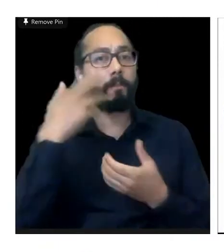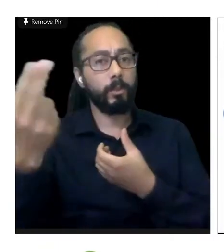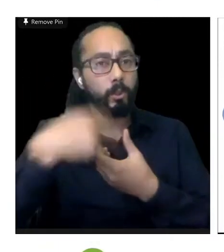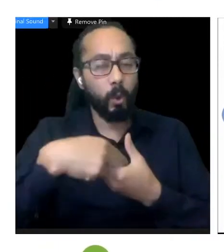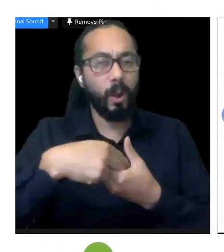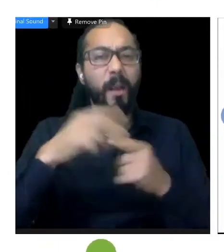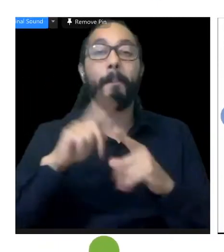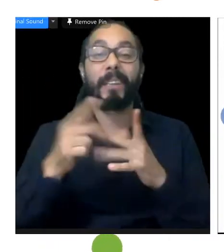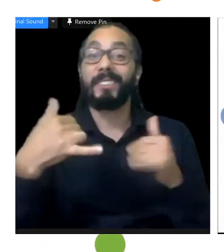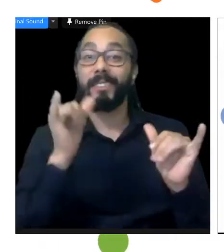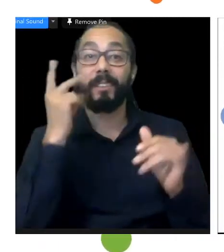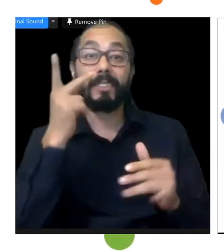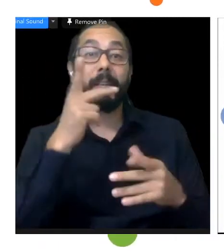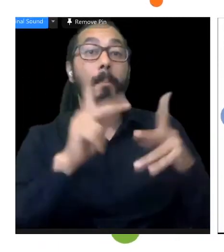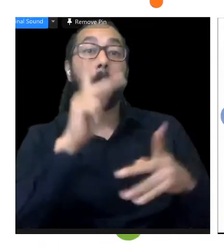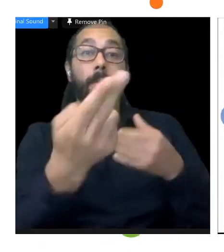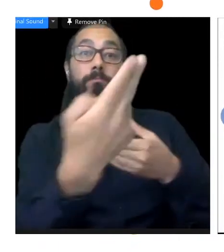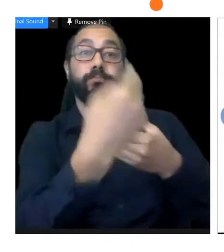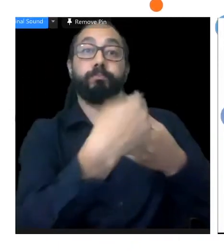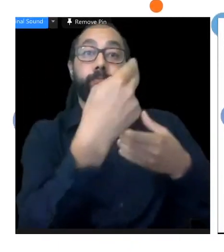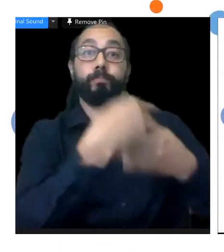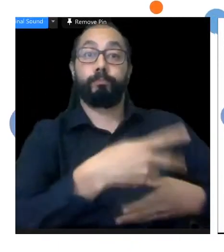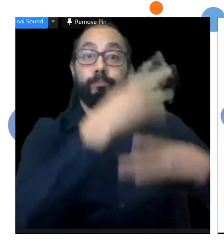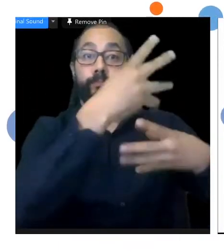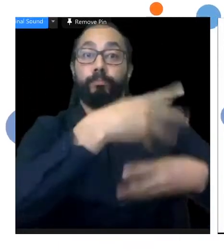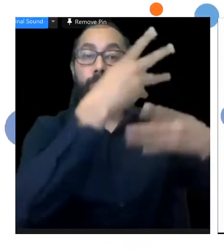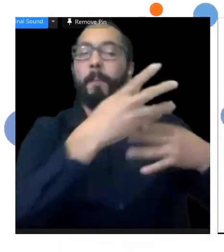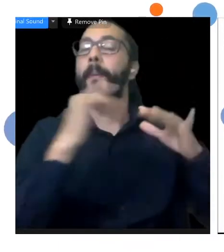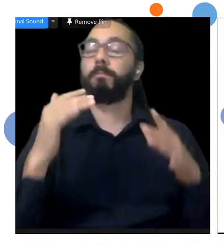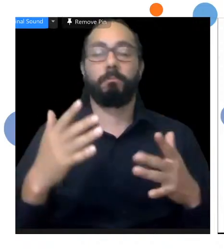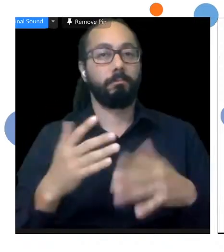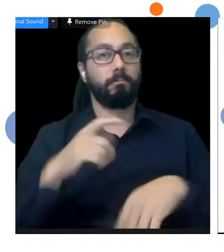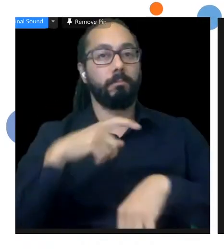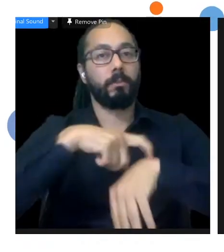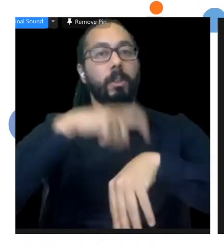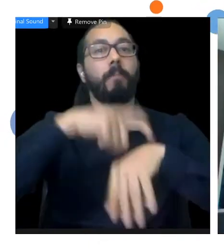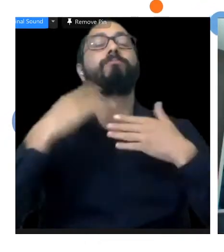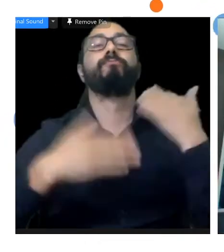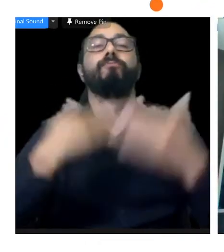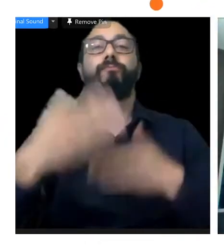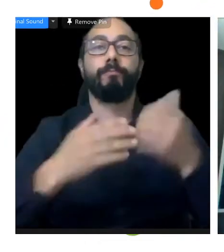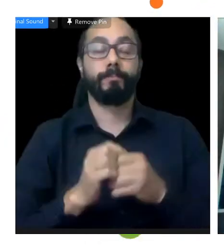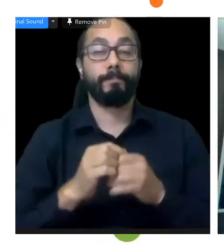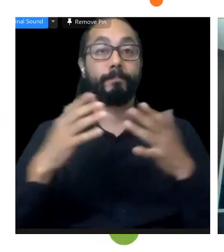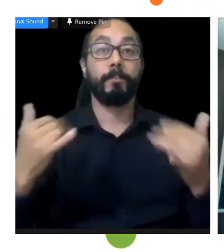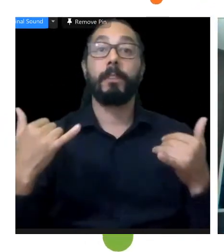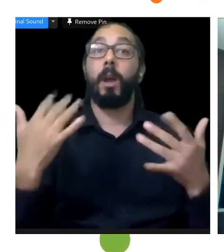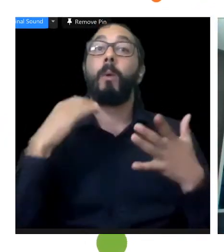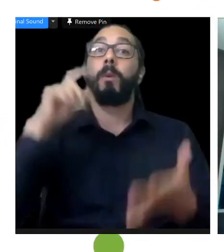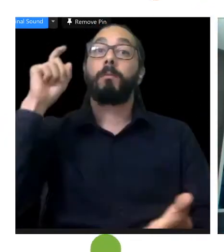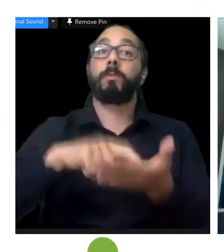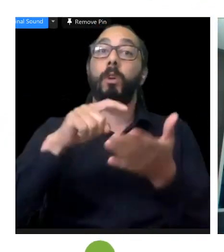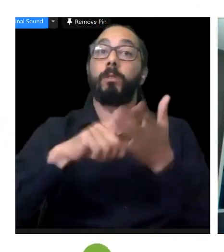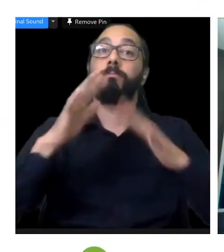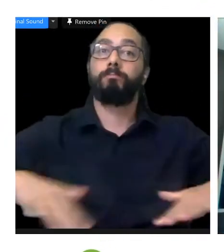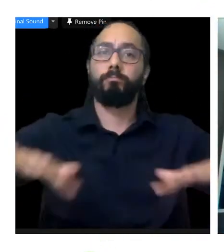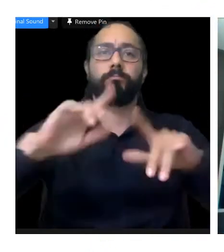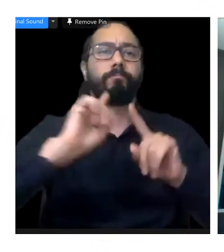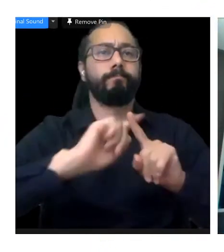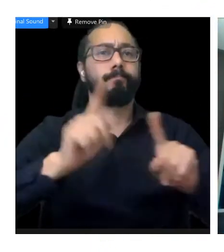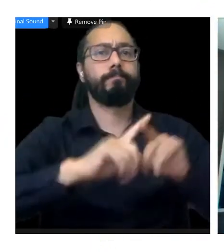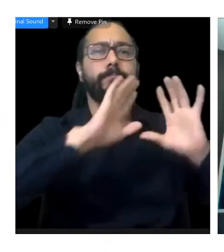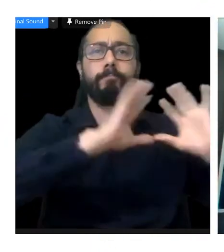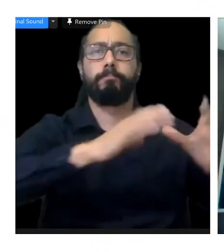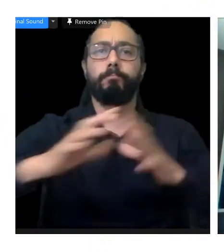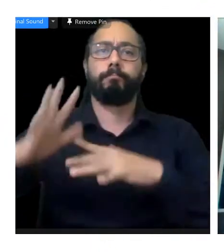take a moment to acknowledge that we are on the traditional territory of many nations in this country, and we are grateful to have the opportunity to work, to live, and